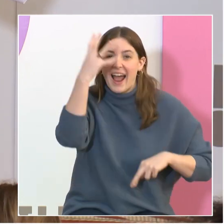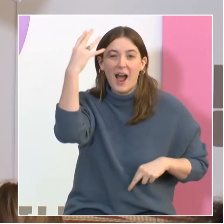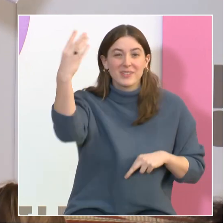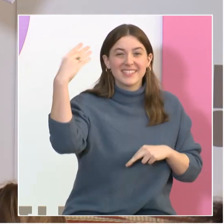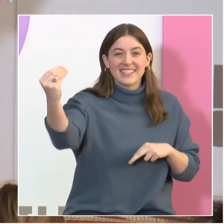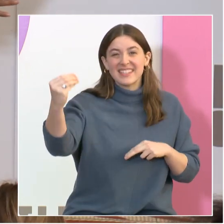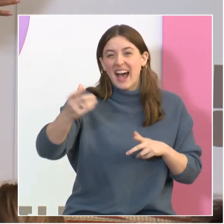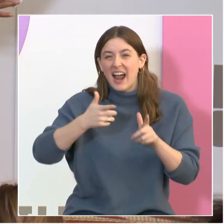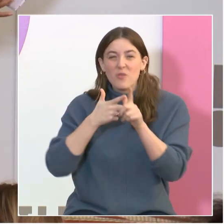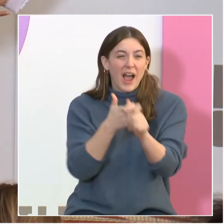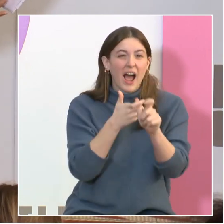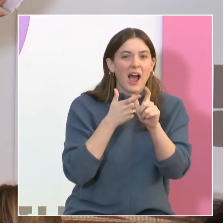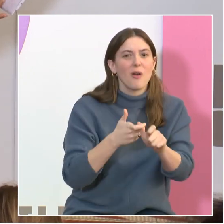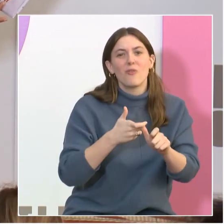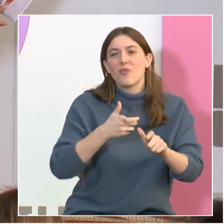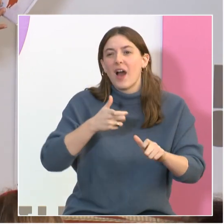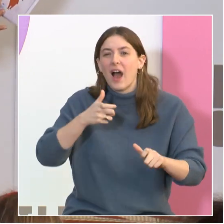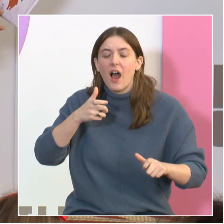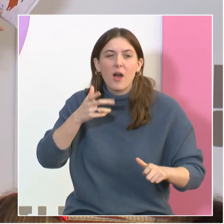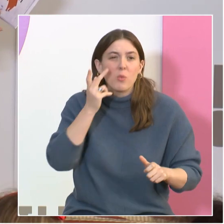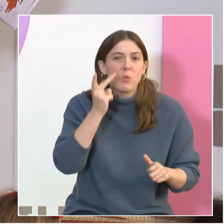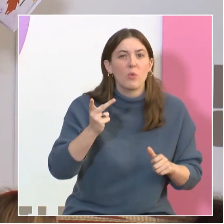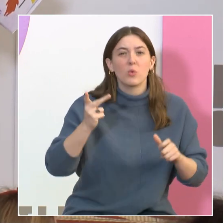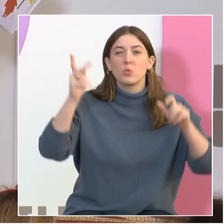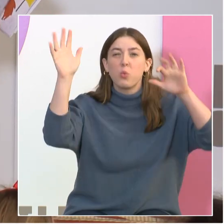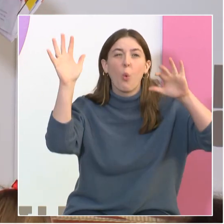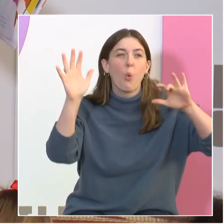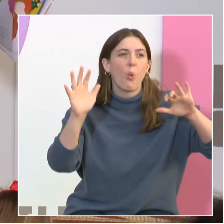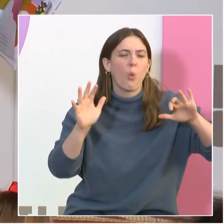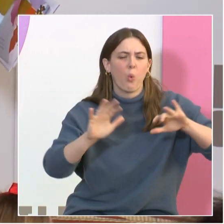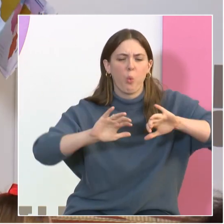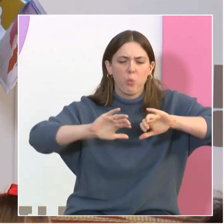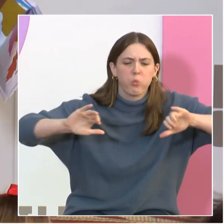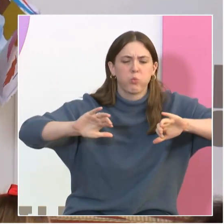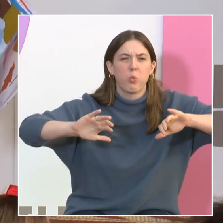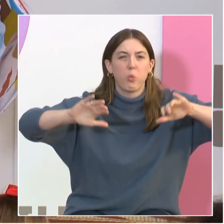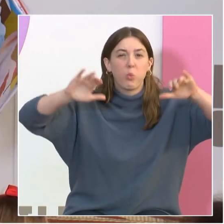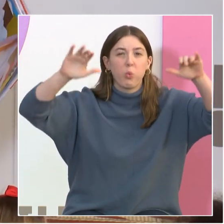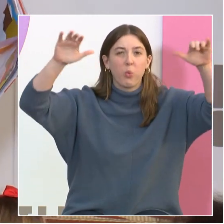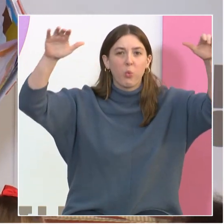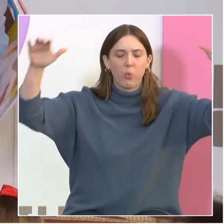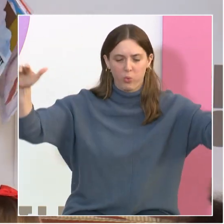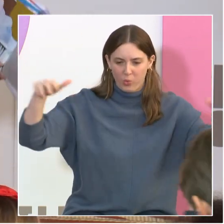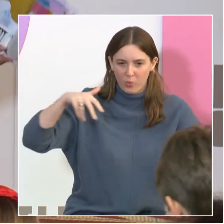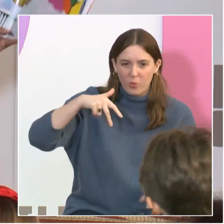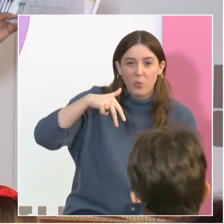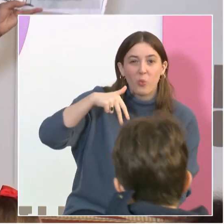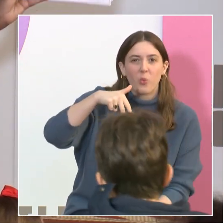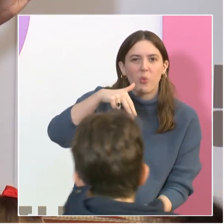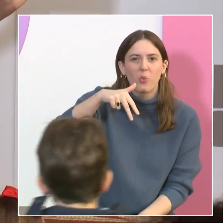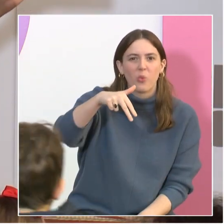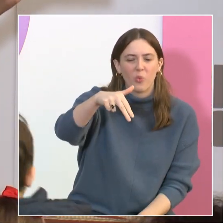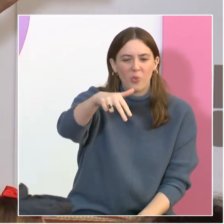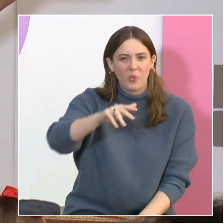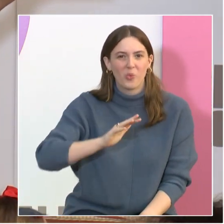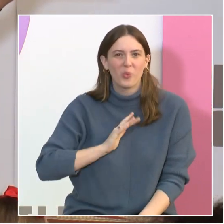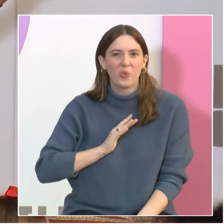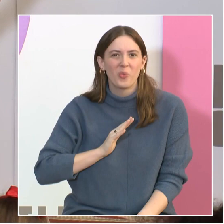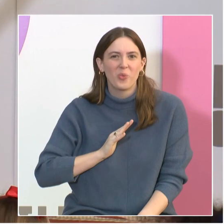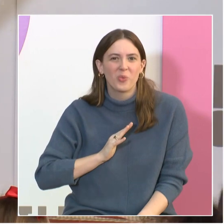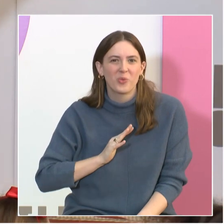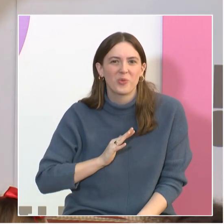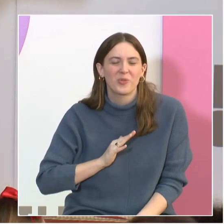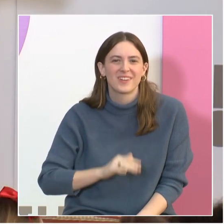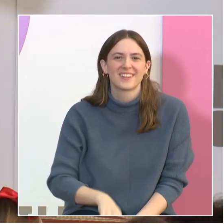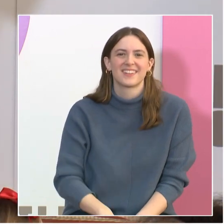The snow was piled up very high along the street to make a path for walking.